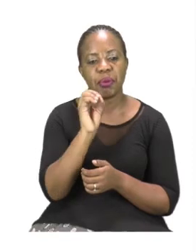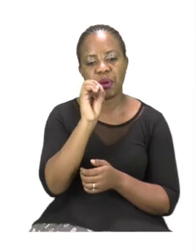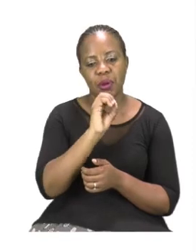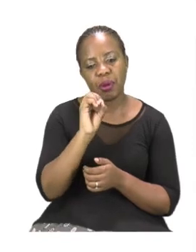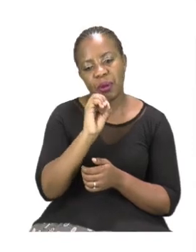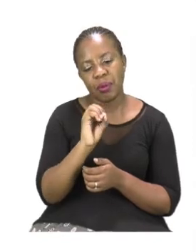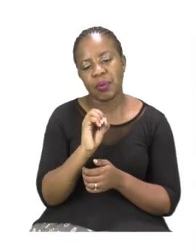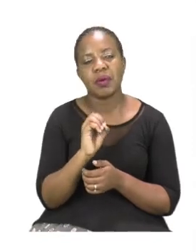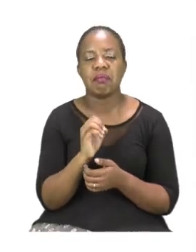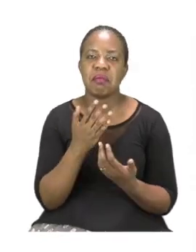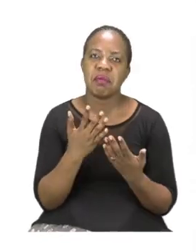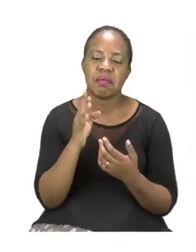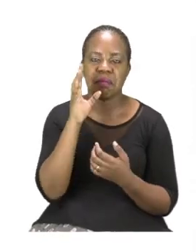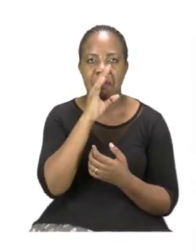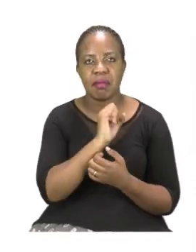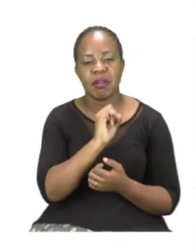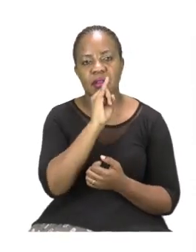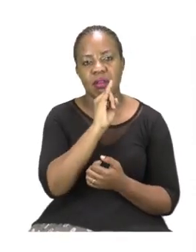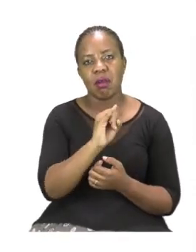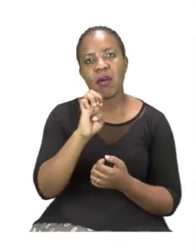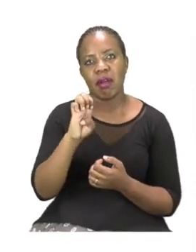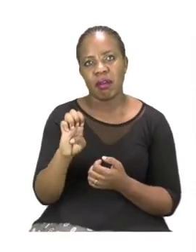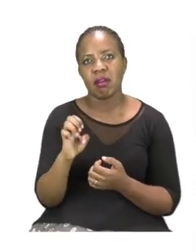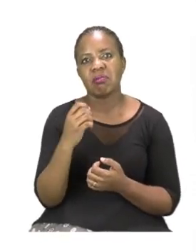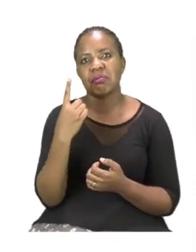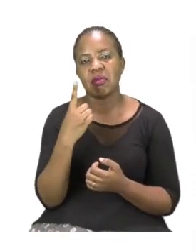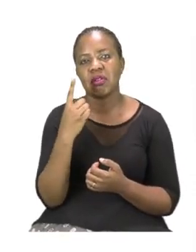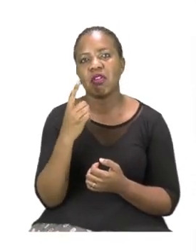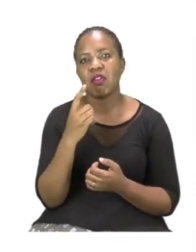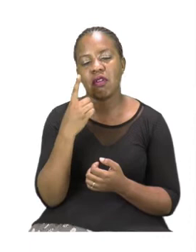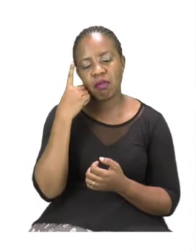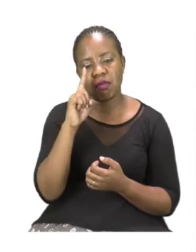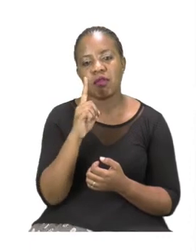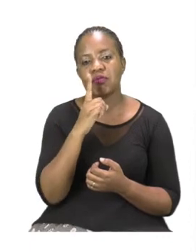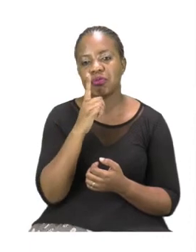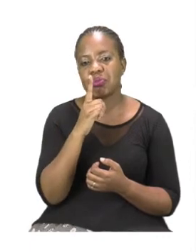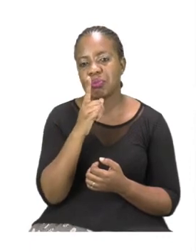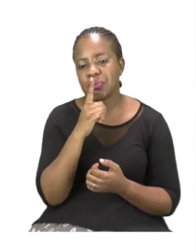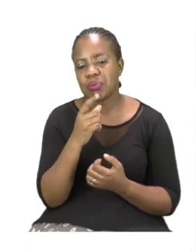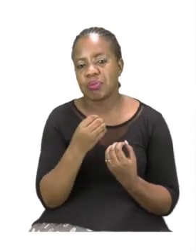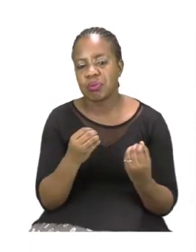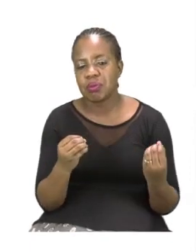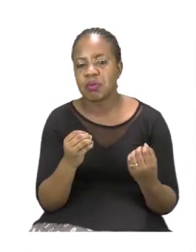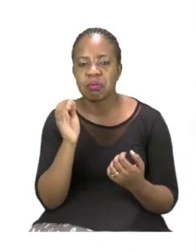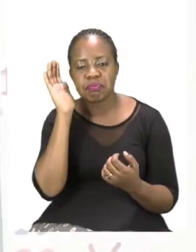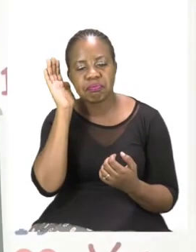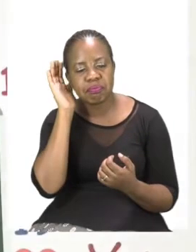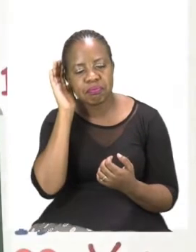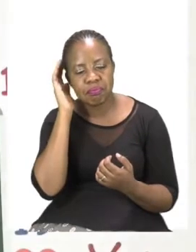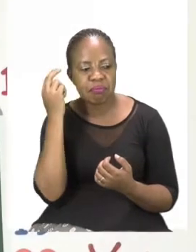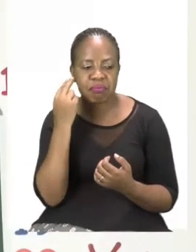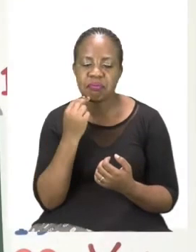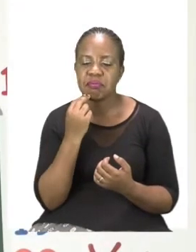A. Let's take a look at the vowel sounds. I am going to show you the two different vowel sounds that we're